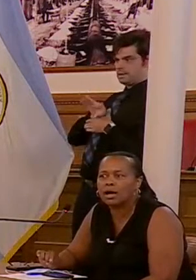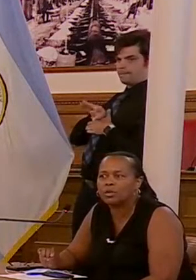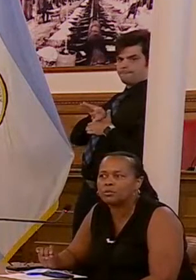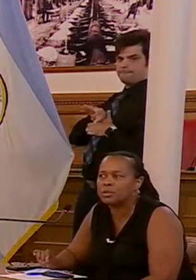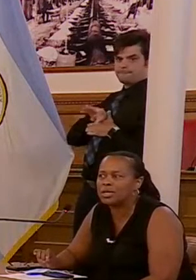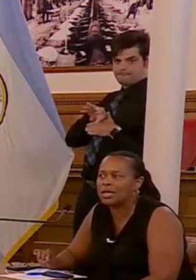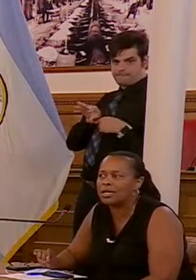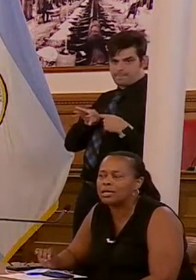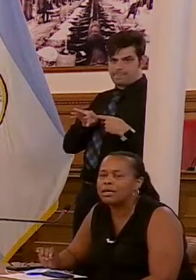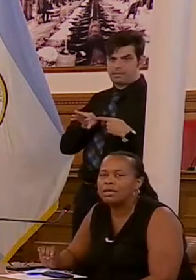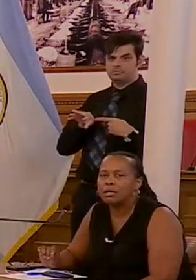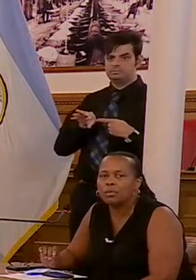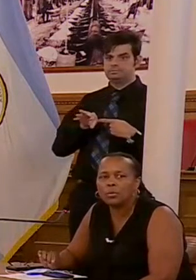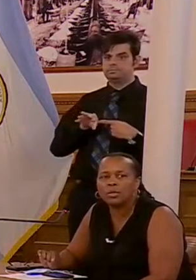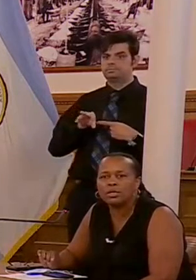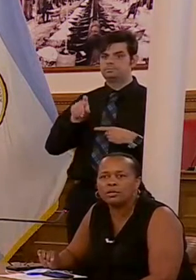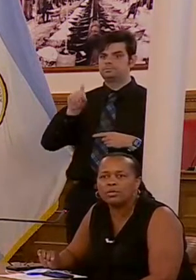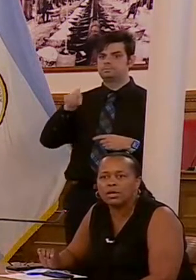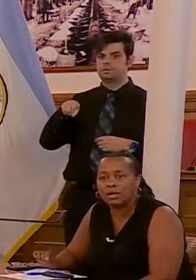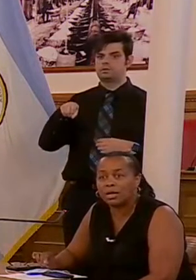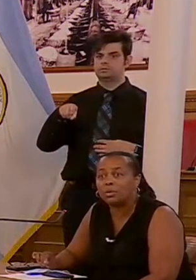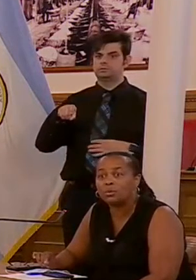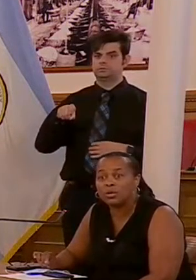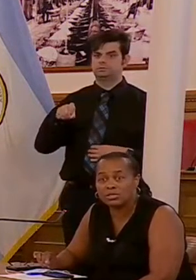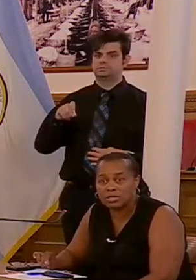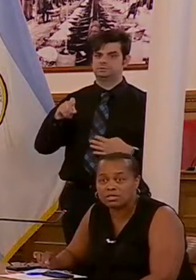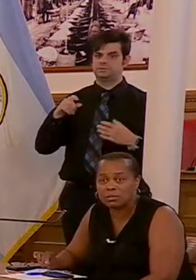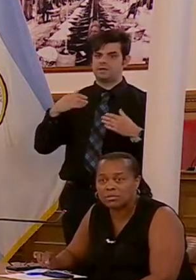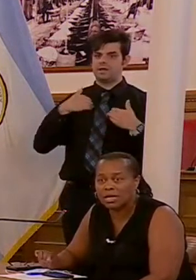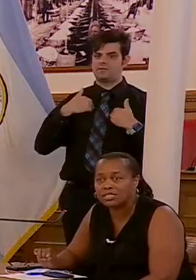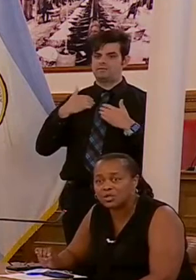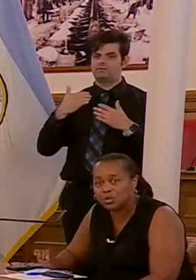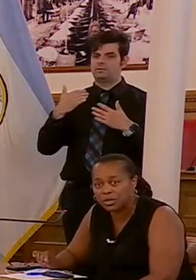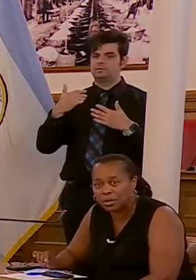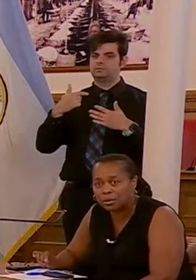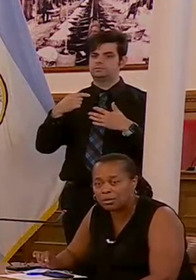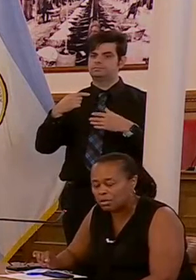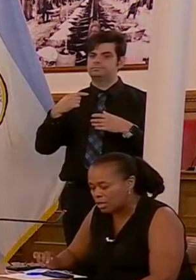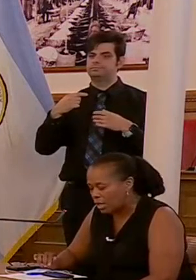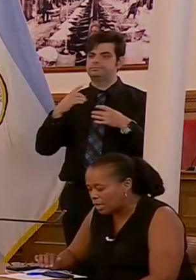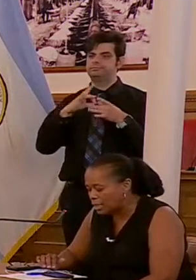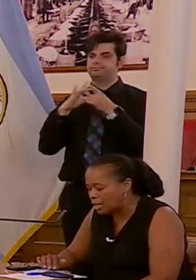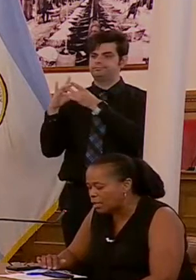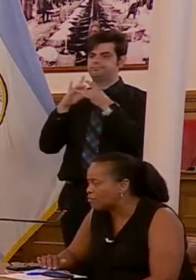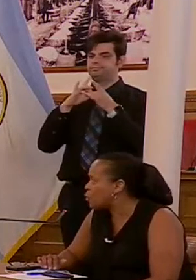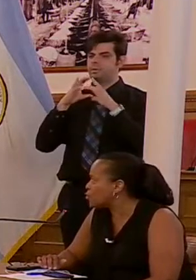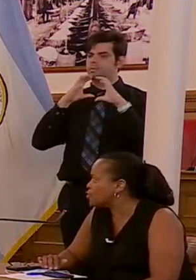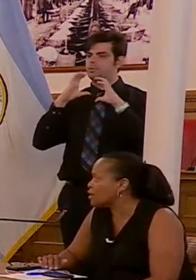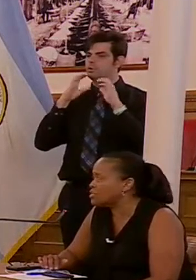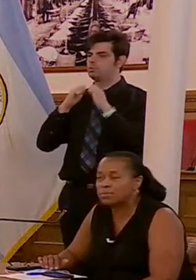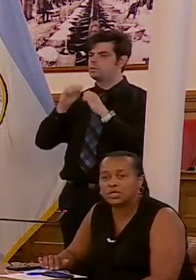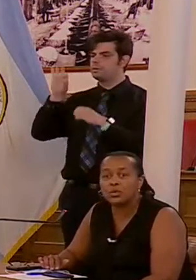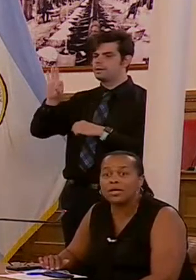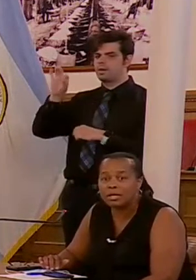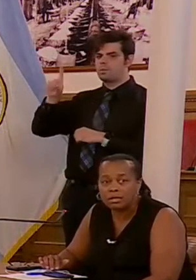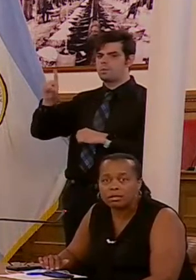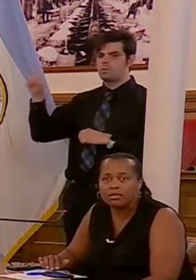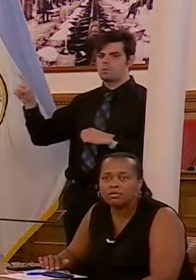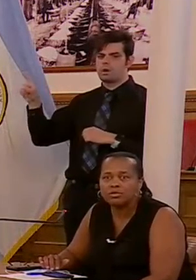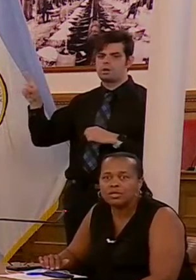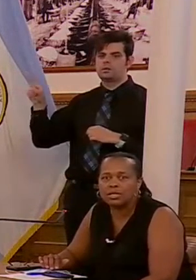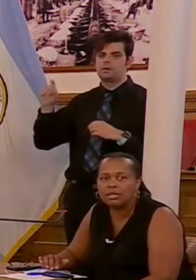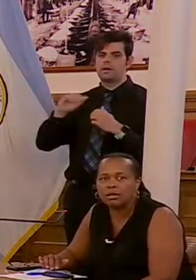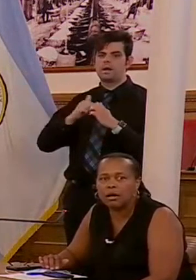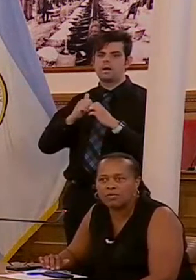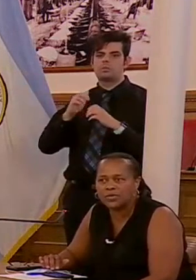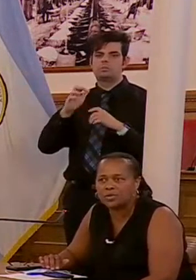that they are communicating appropriately with our 911 system. That is critical. And then, of course, there has to be training